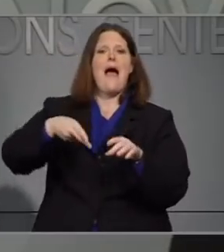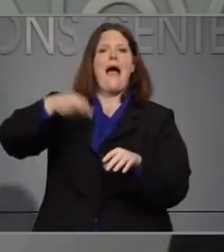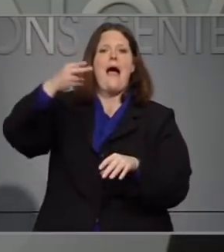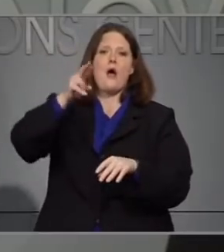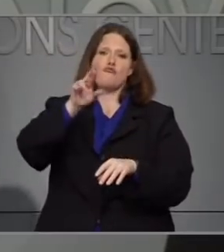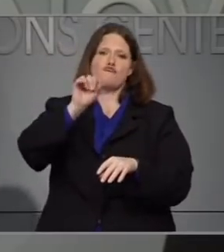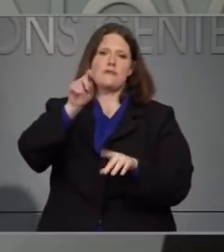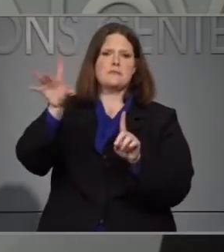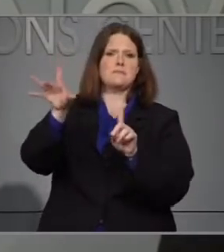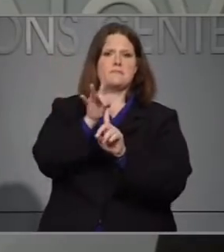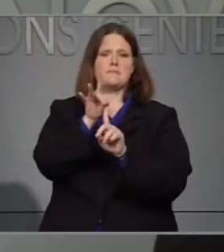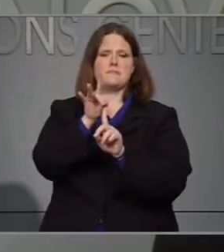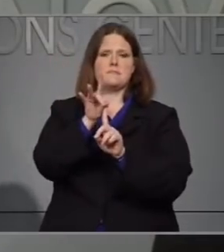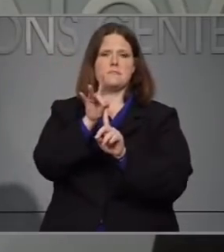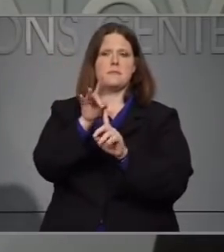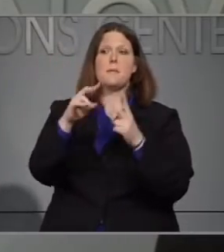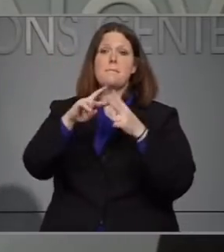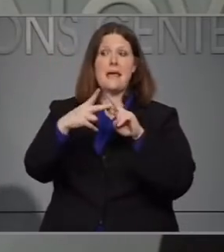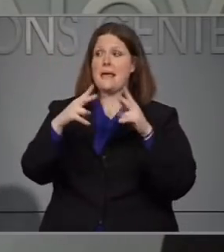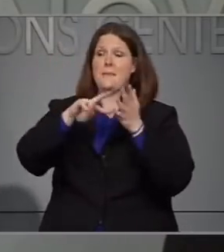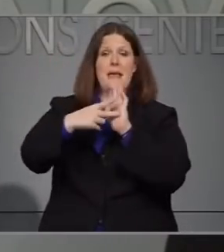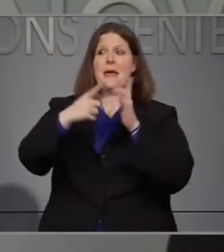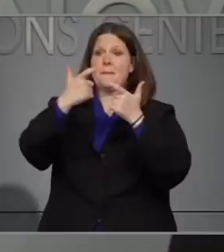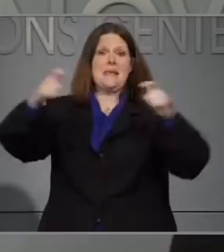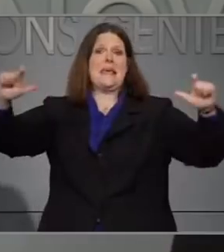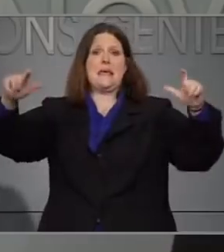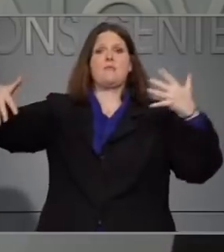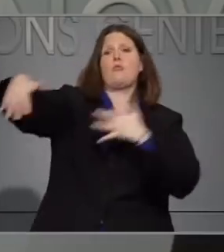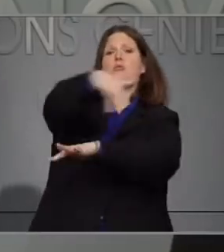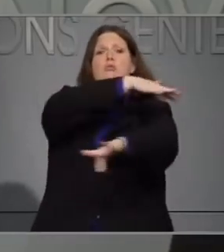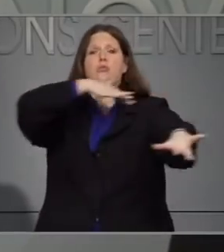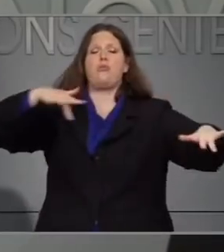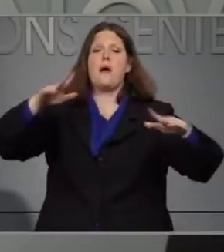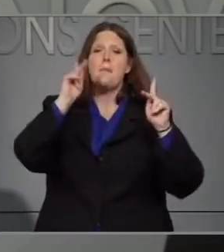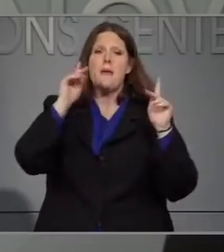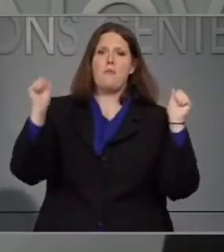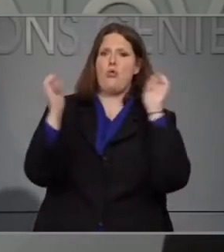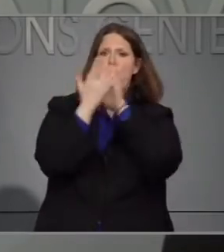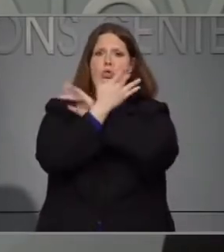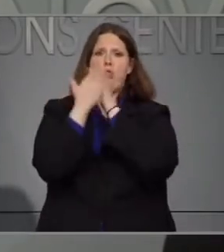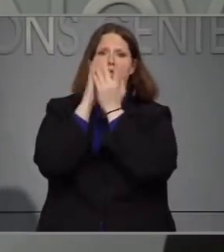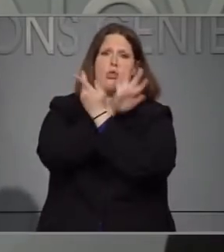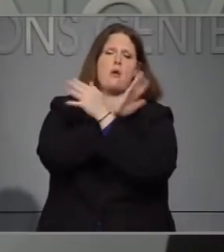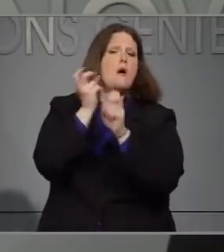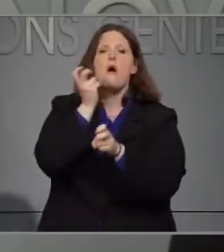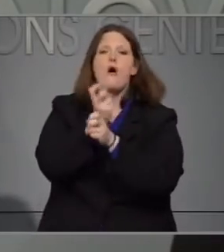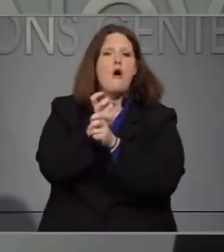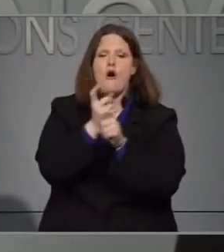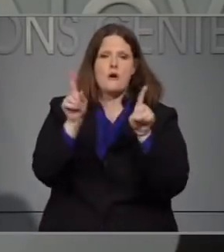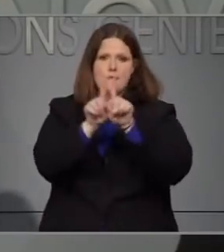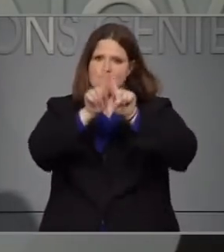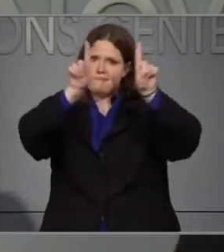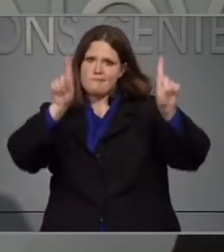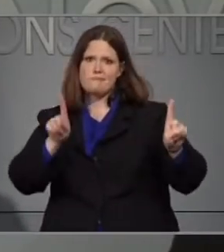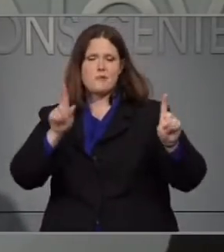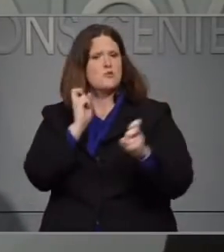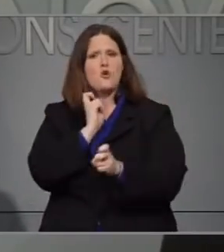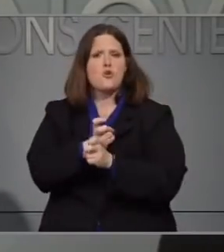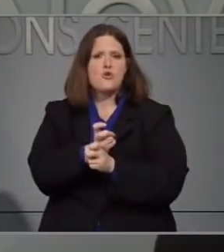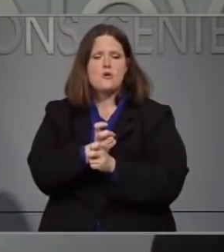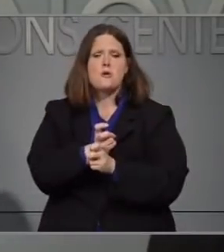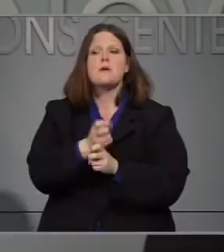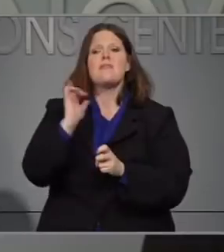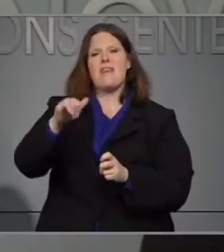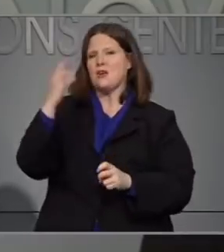right? It's large venues where a lot of folks would come together. It's activities where we know social distancing is hard.